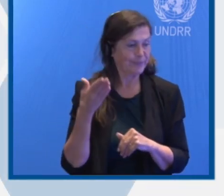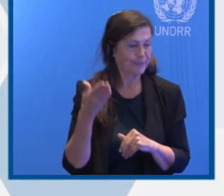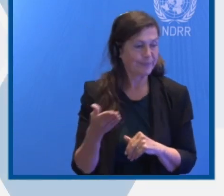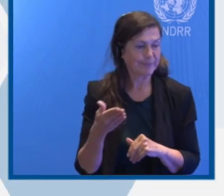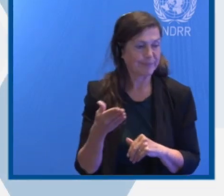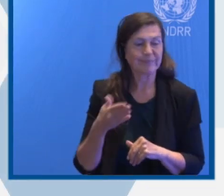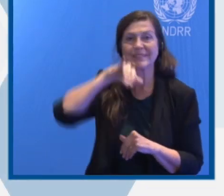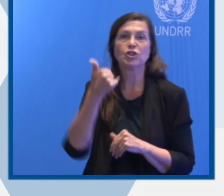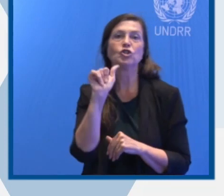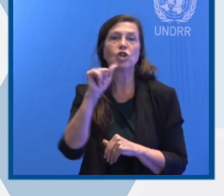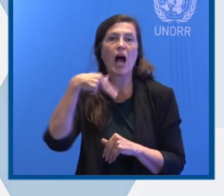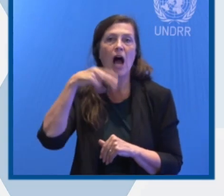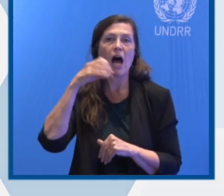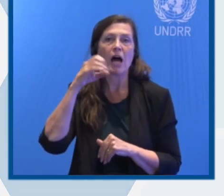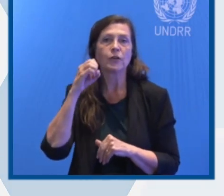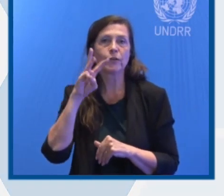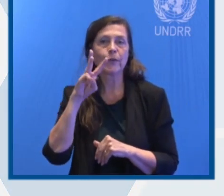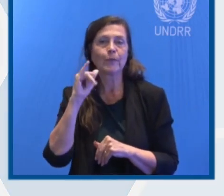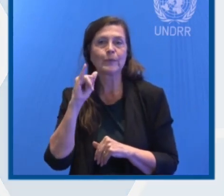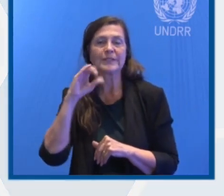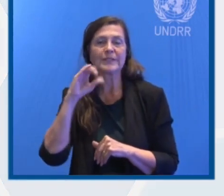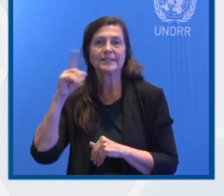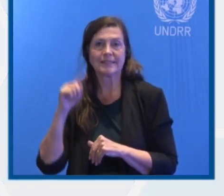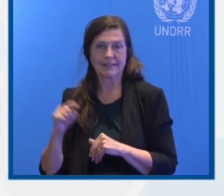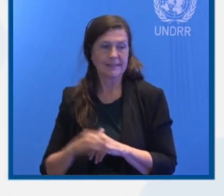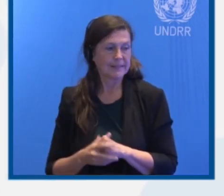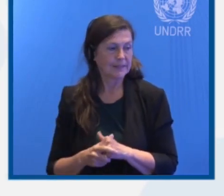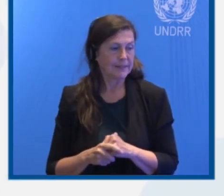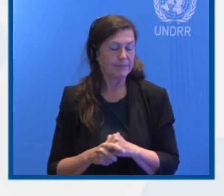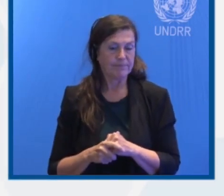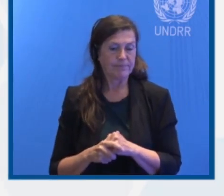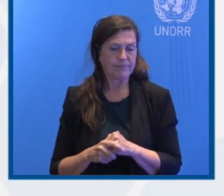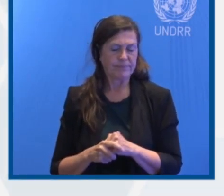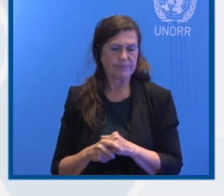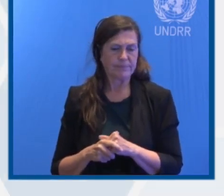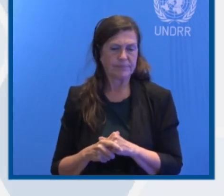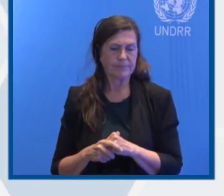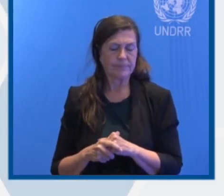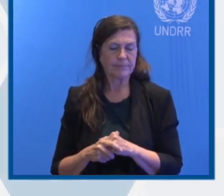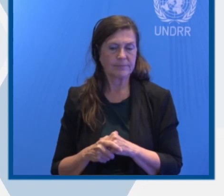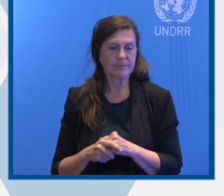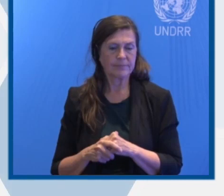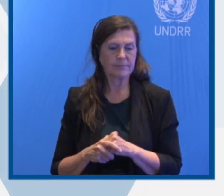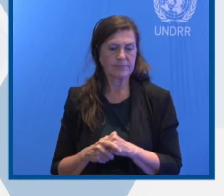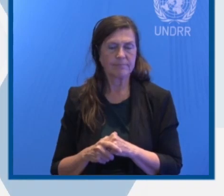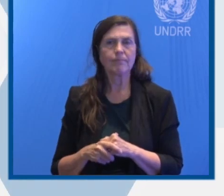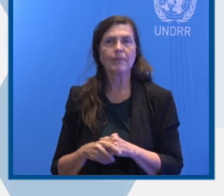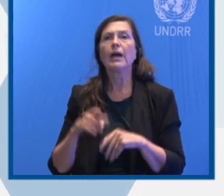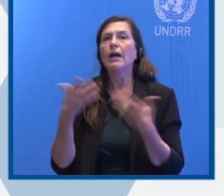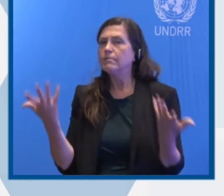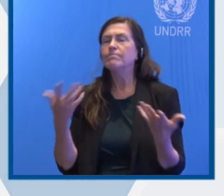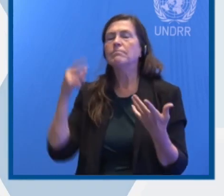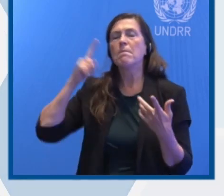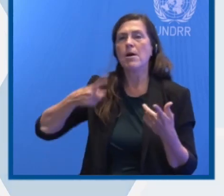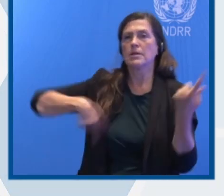areas. We can provide stress tests and, of course, workshops to be better prepared.